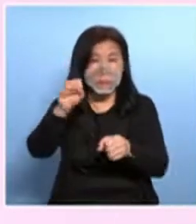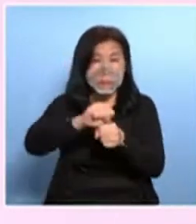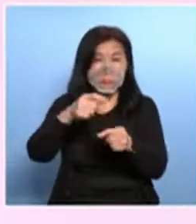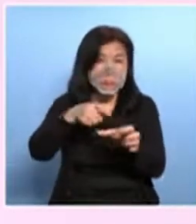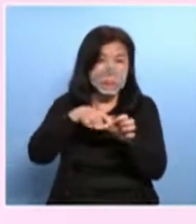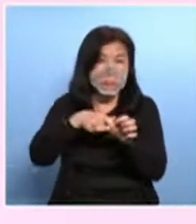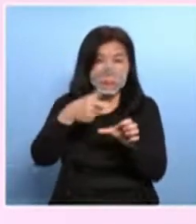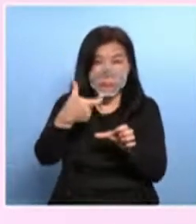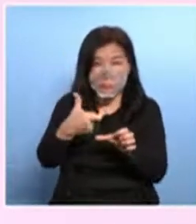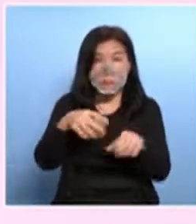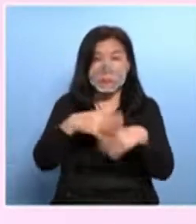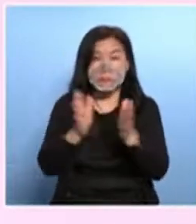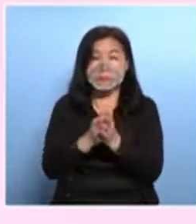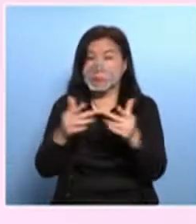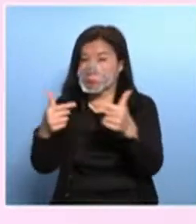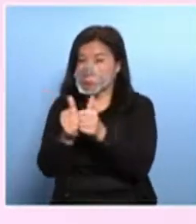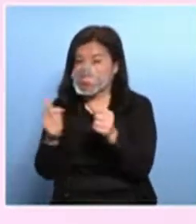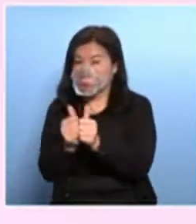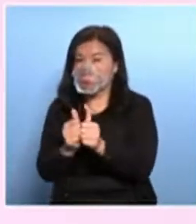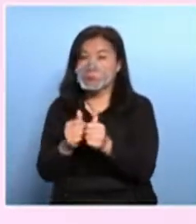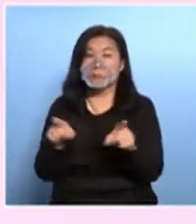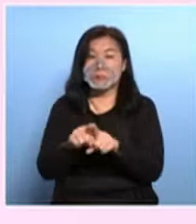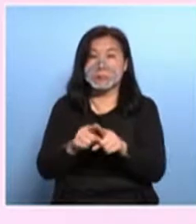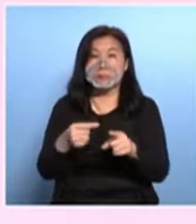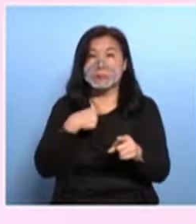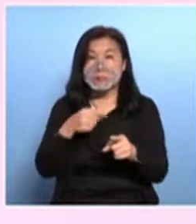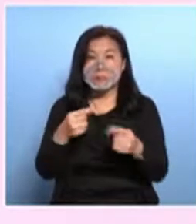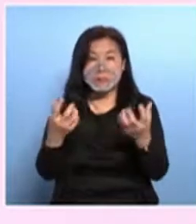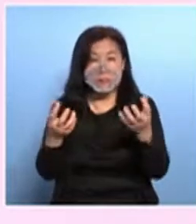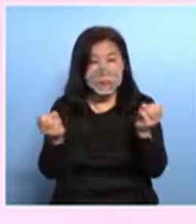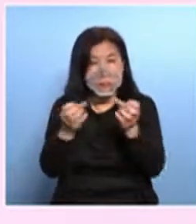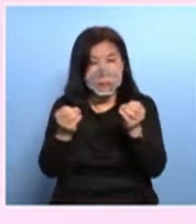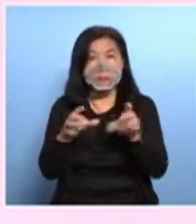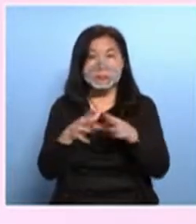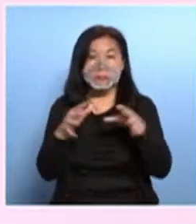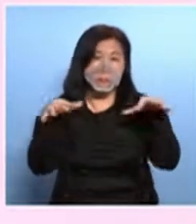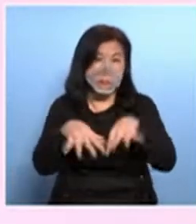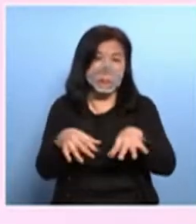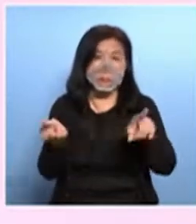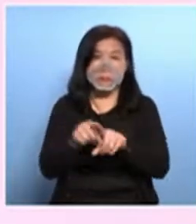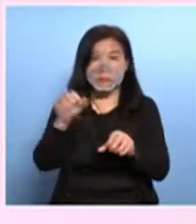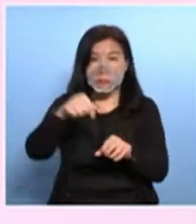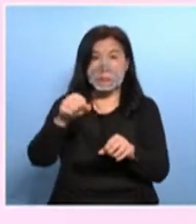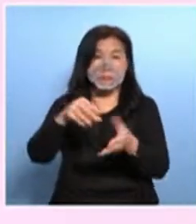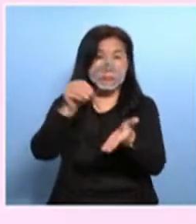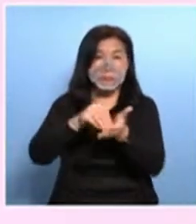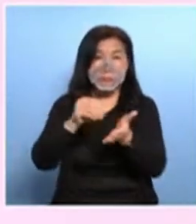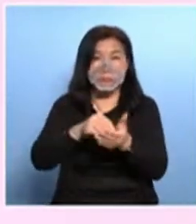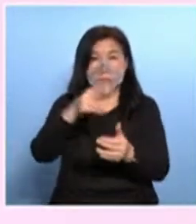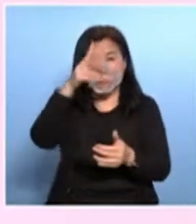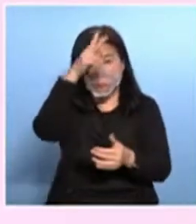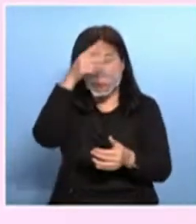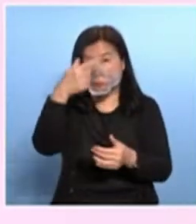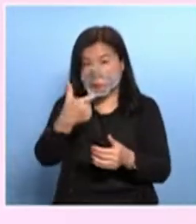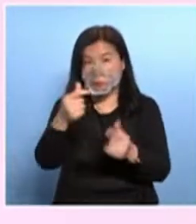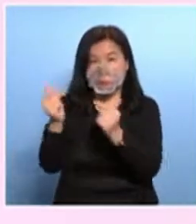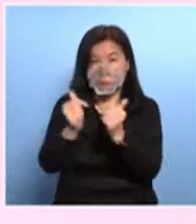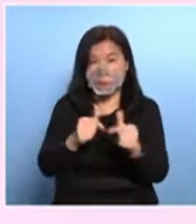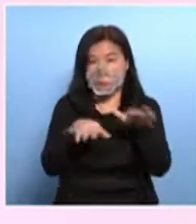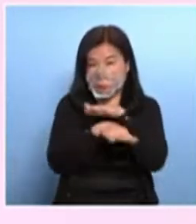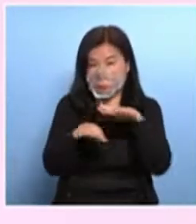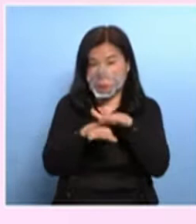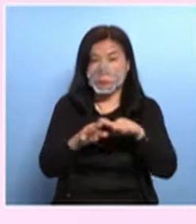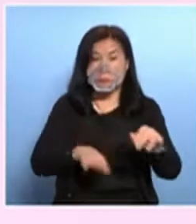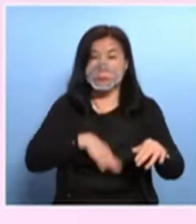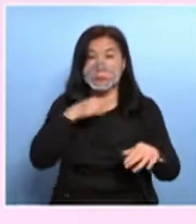population. The government will continue to explore different ways to broaden revenue sources and will initiate in-depth discussions in due course to forge a consensus on